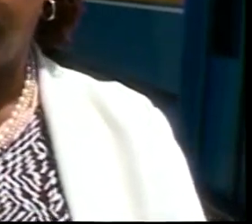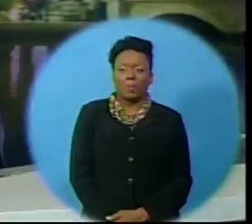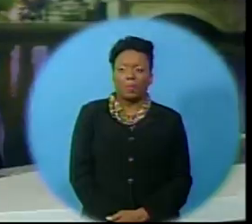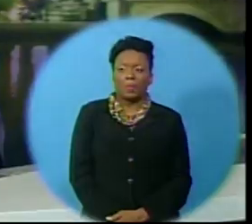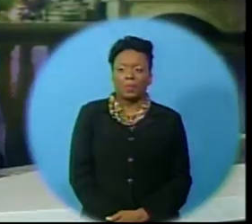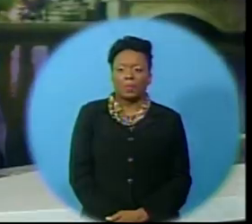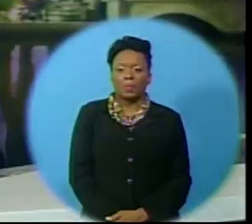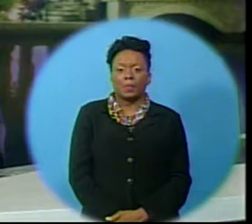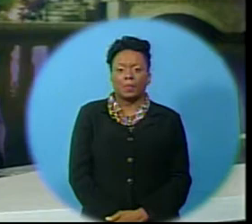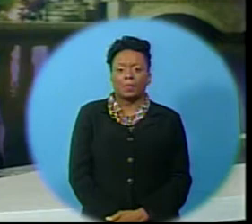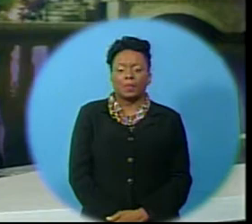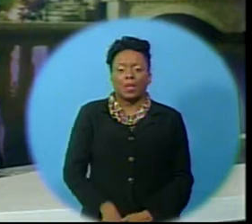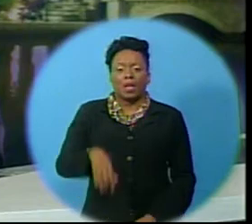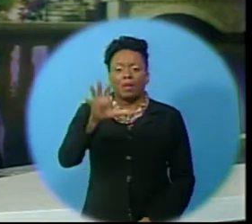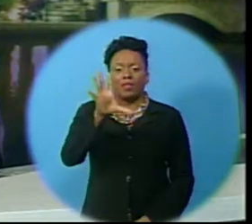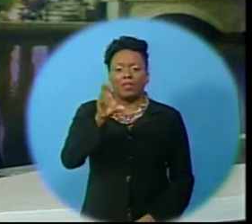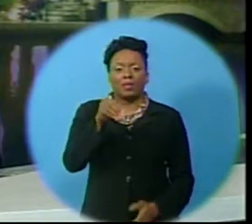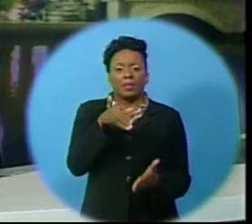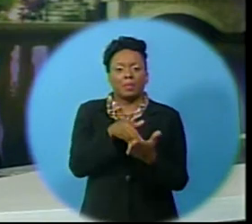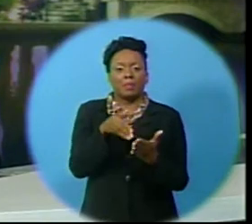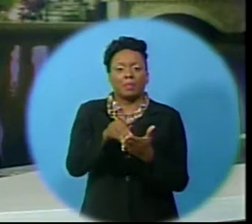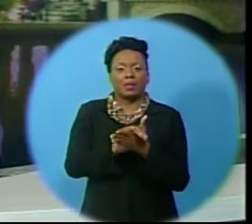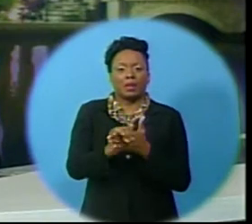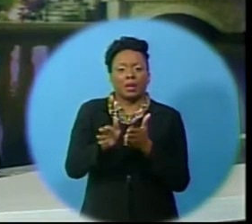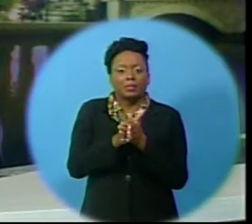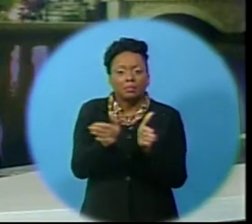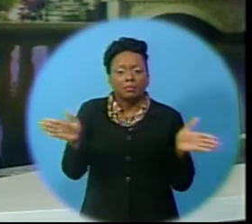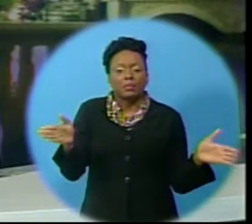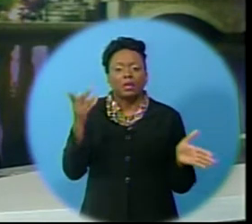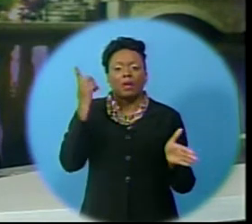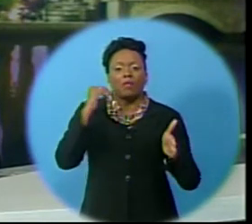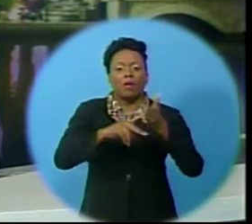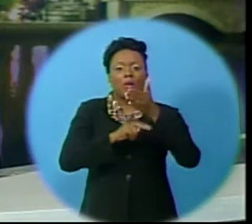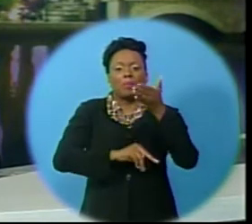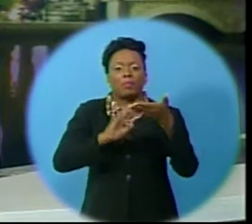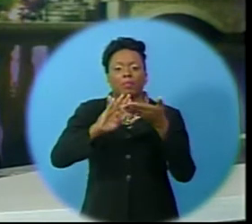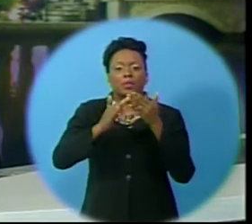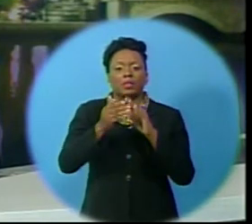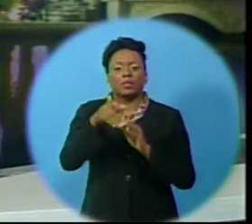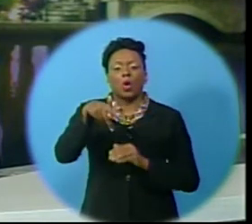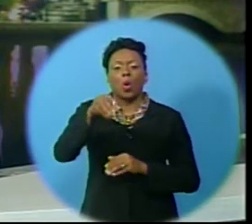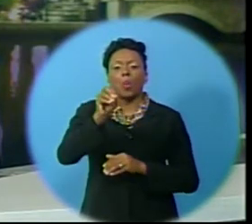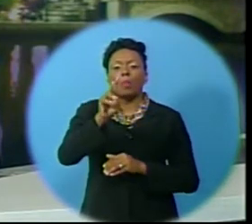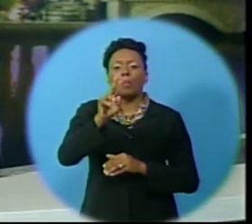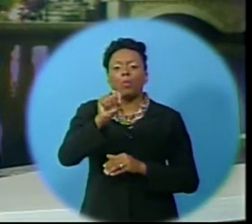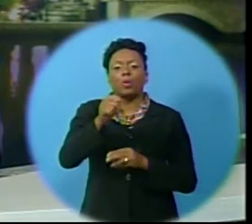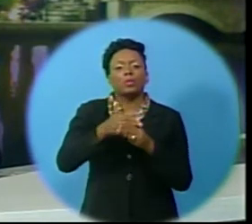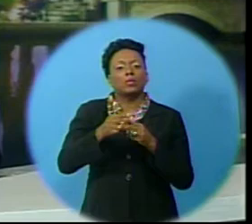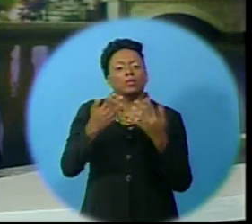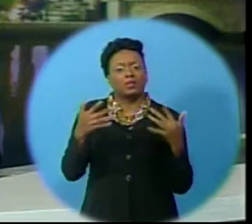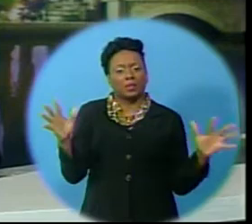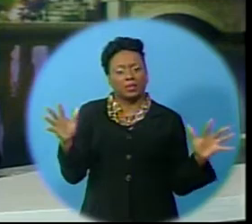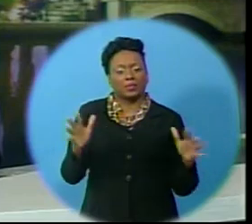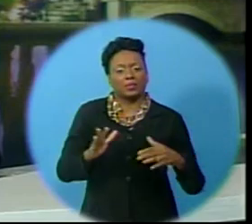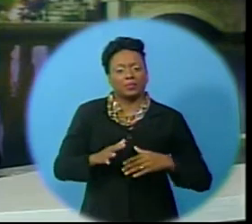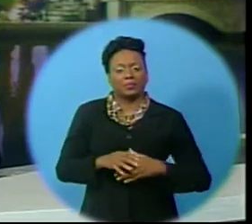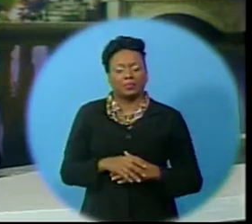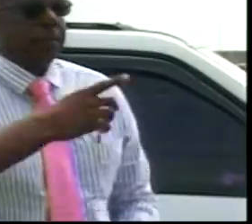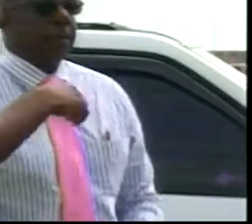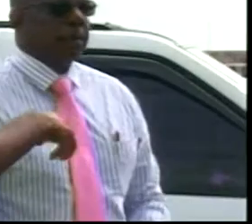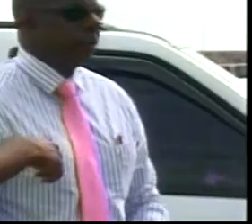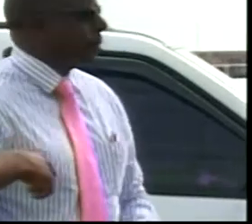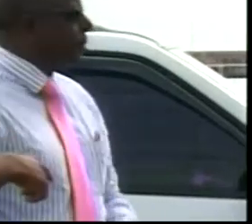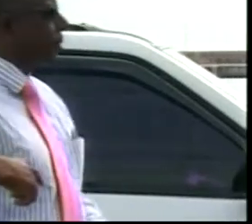morning. The $50 million expansion of Berth 5 at the Bridgetown Port will soon be completed. While updating reporters